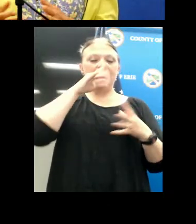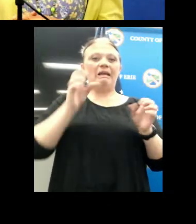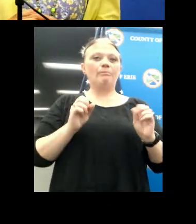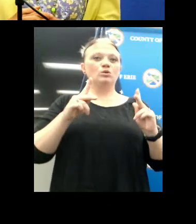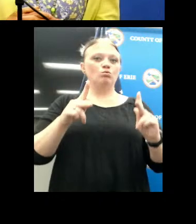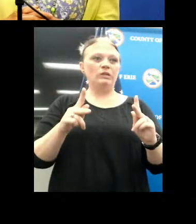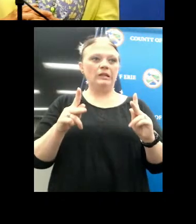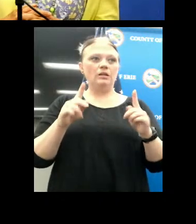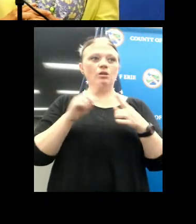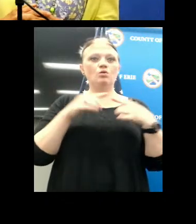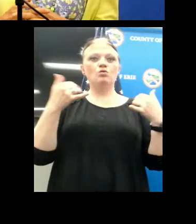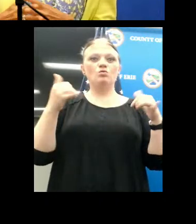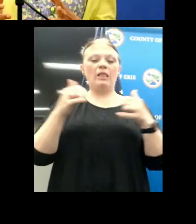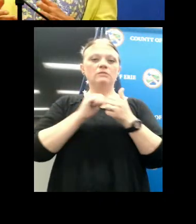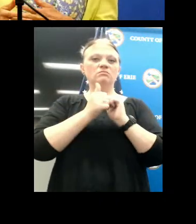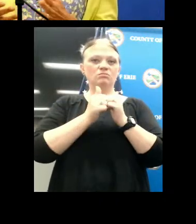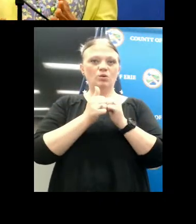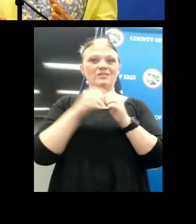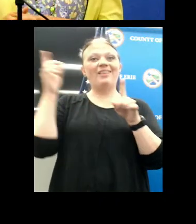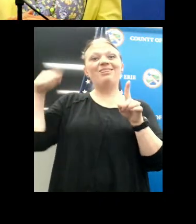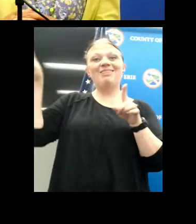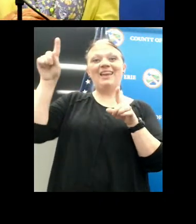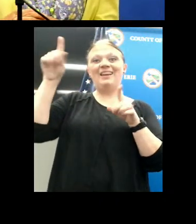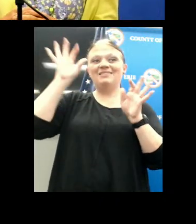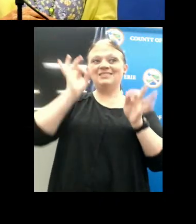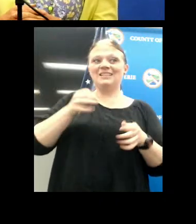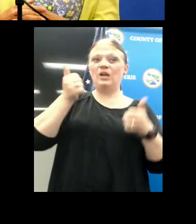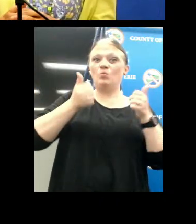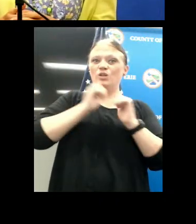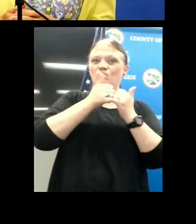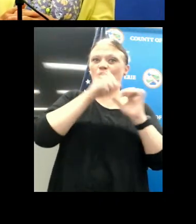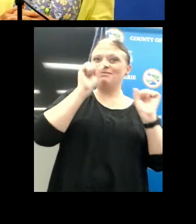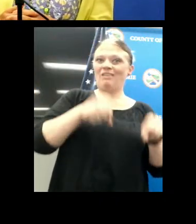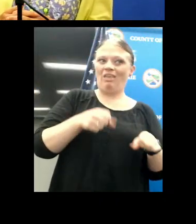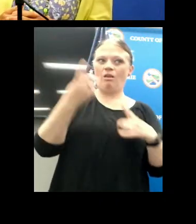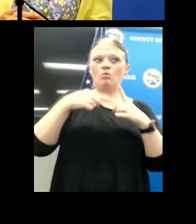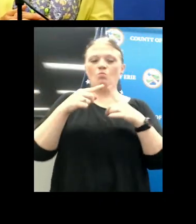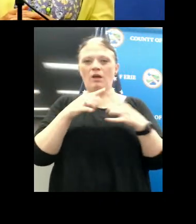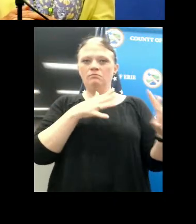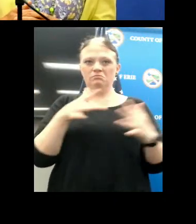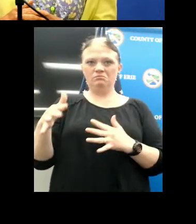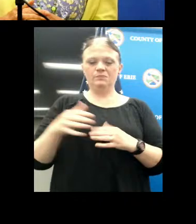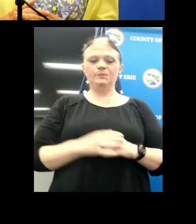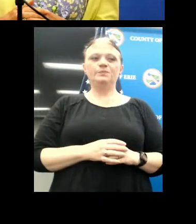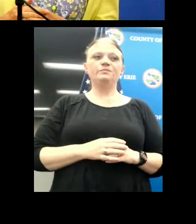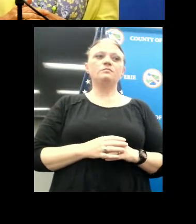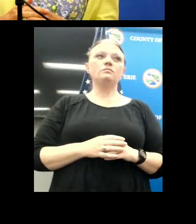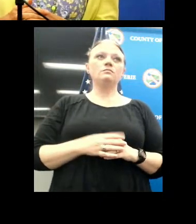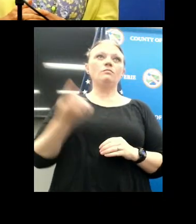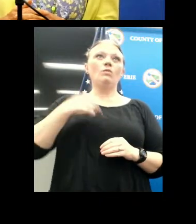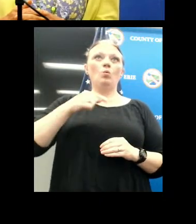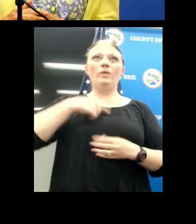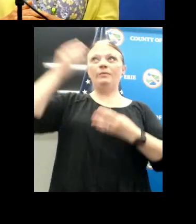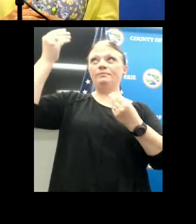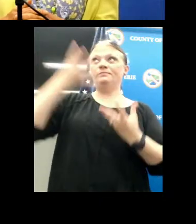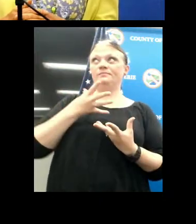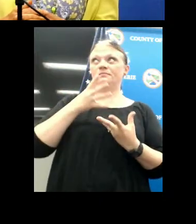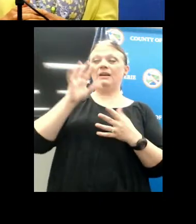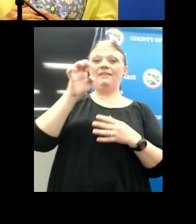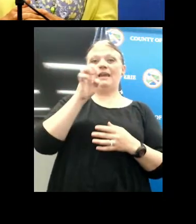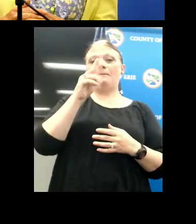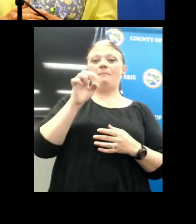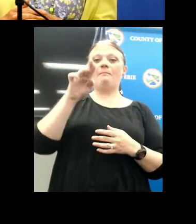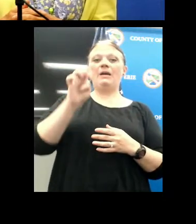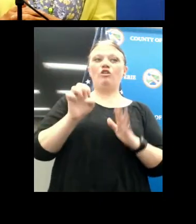the opportunity to play sports and dictate what sports can be played and when they can be played. So we were informed by the